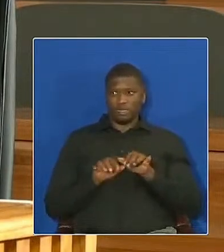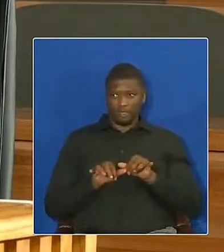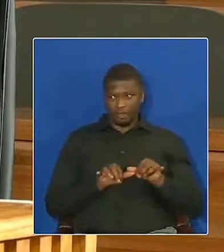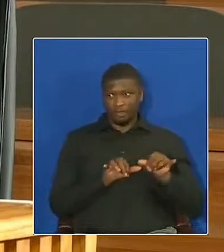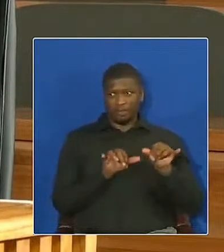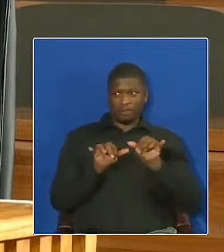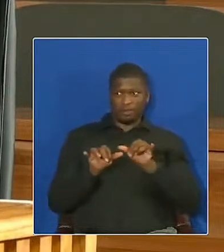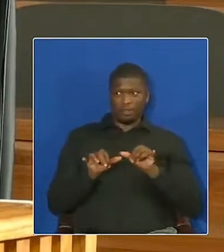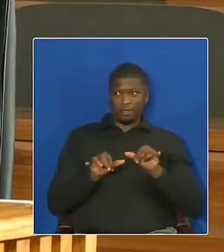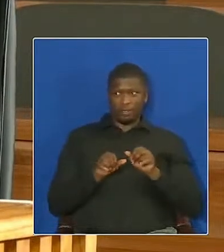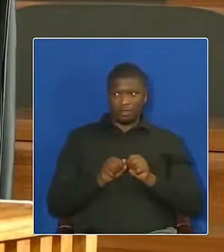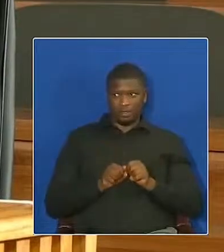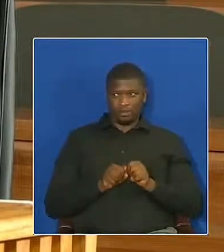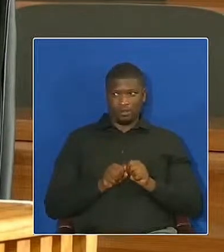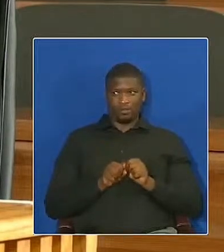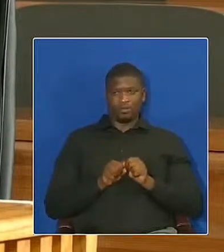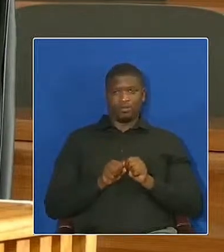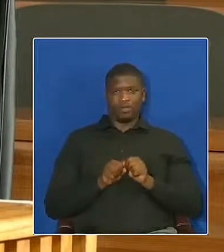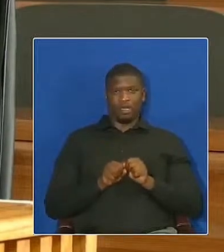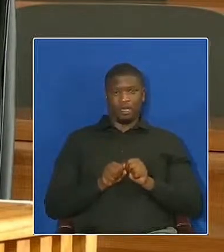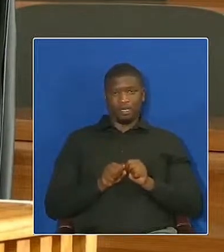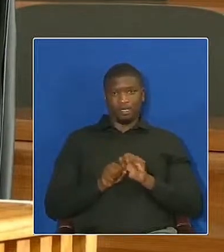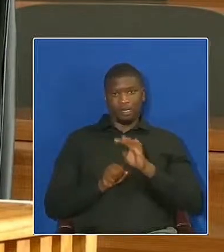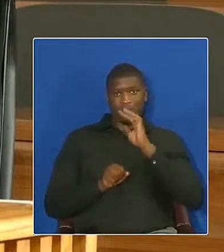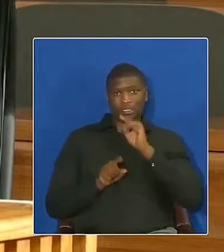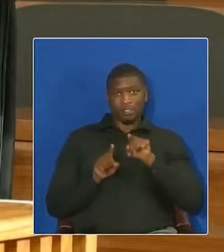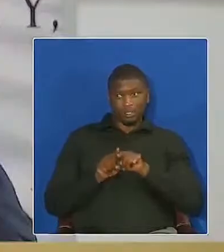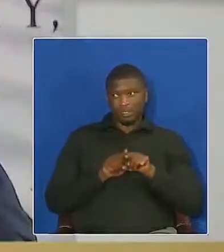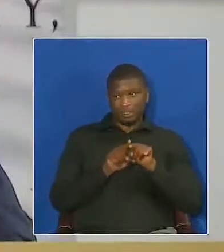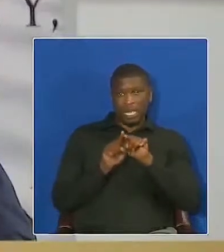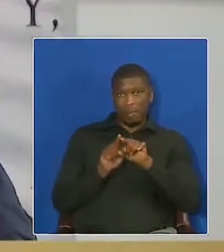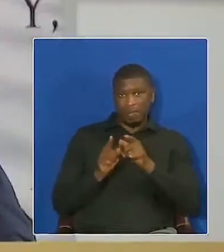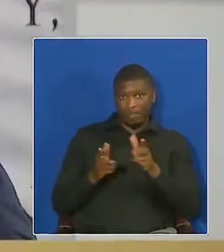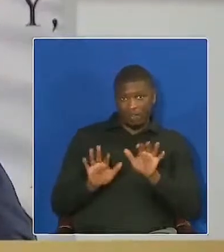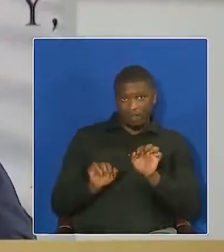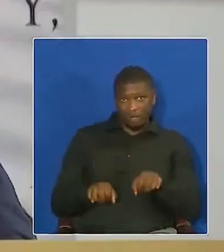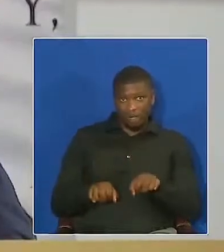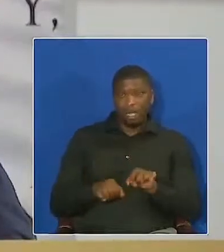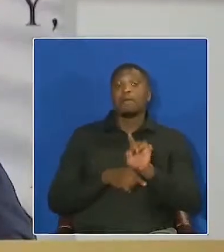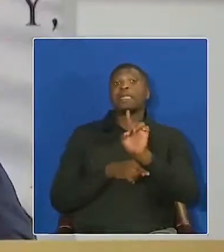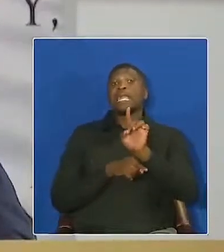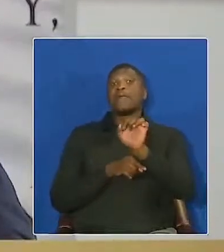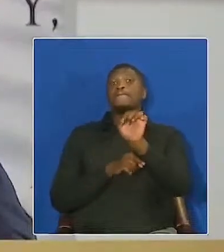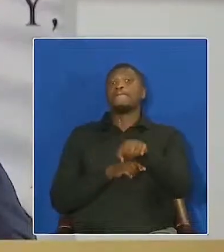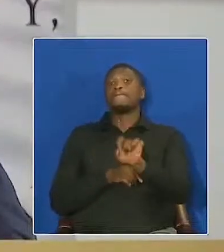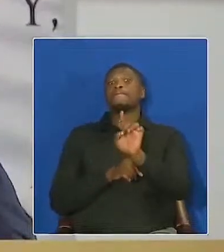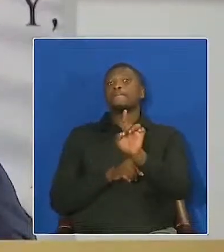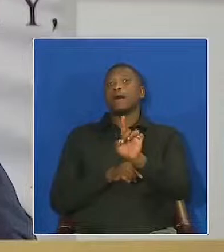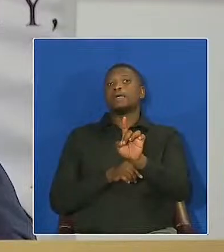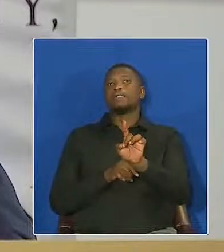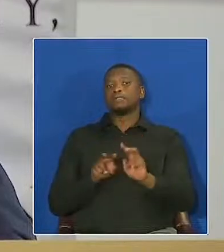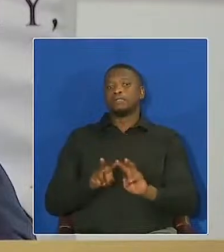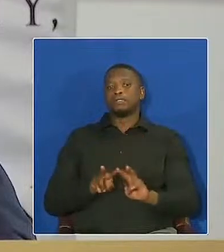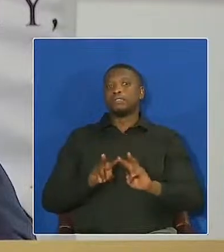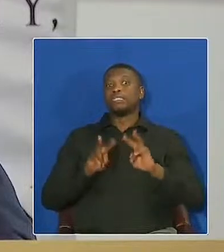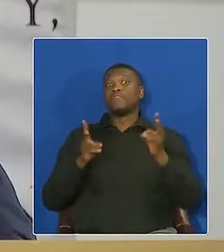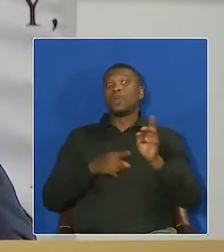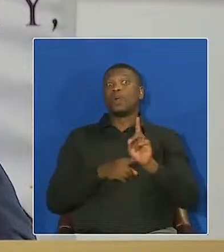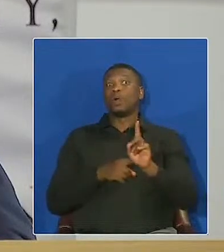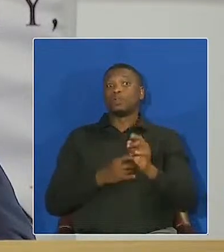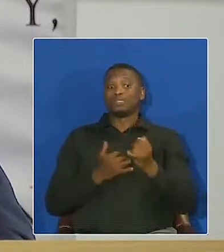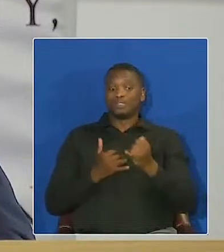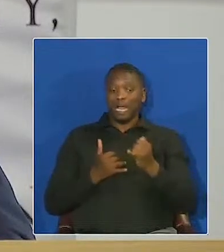Commissioners. But you can see that it's the same, but it's part, yeah. But the difference is, it is now